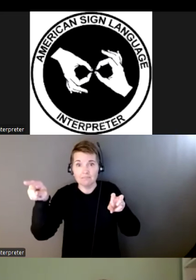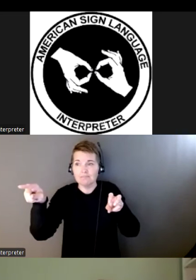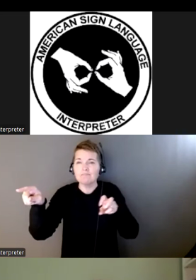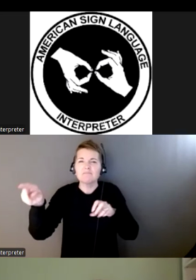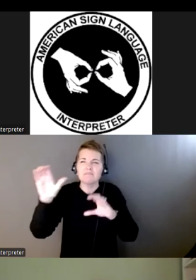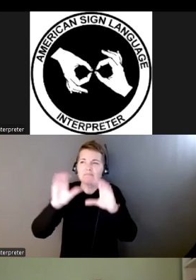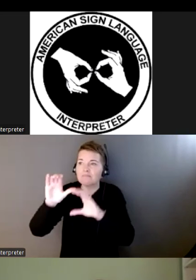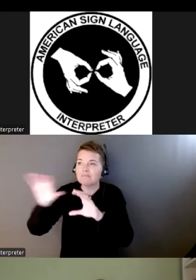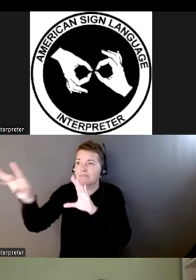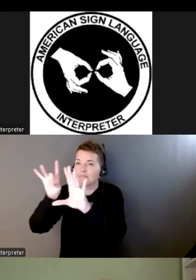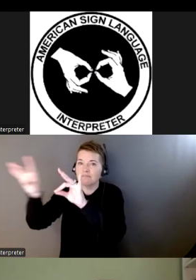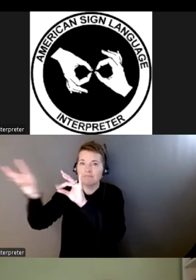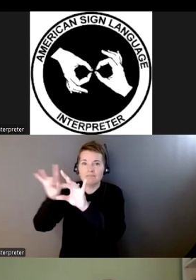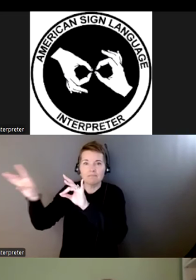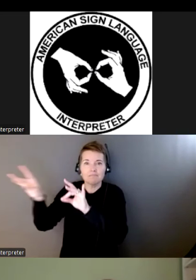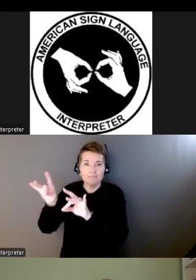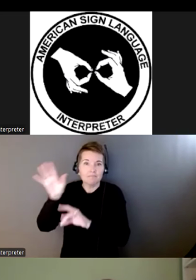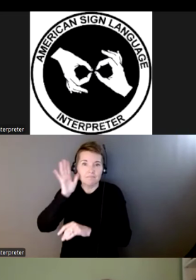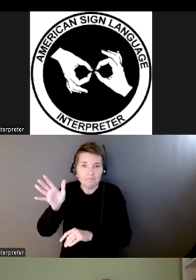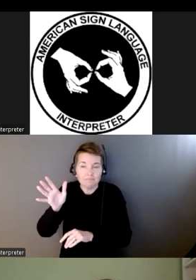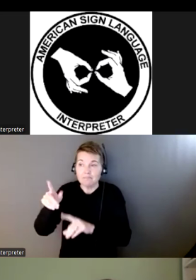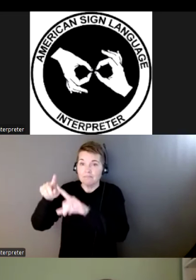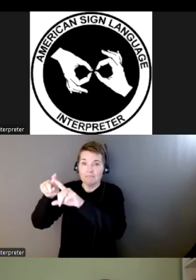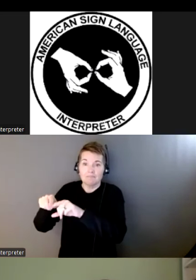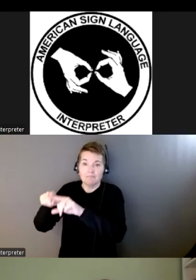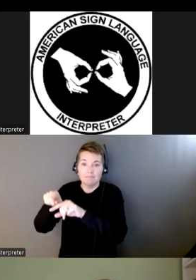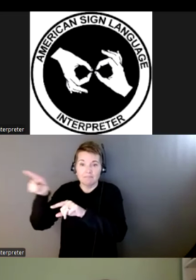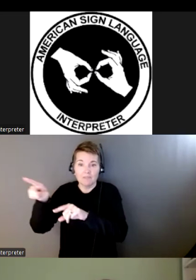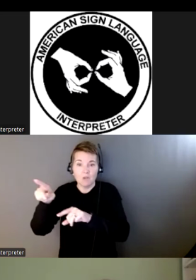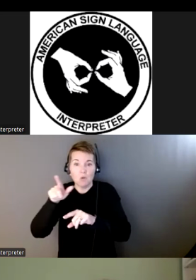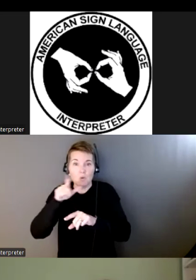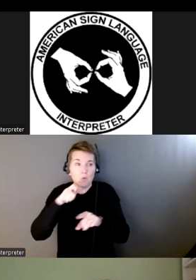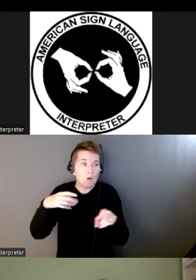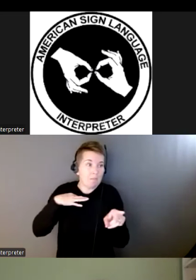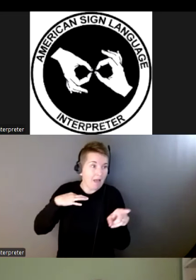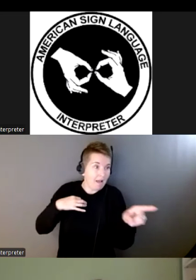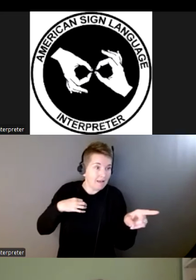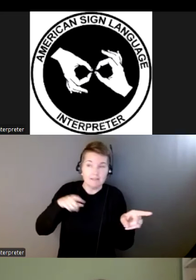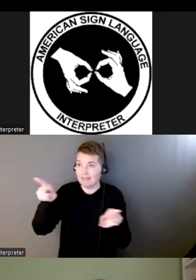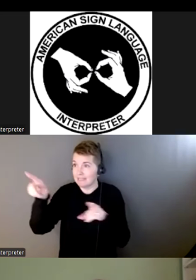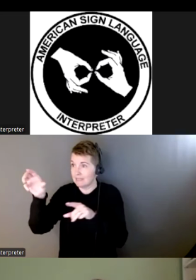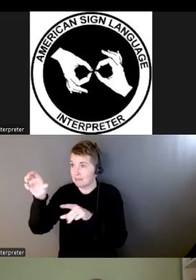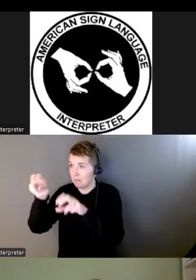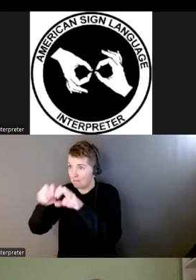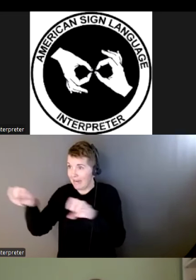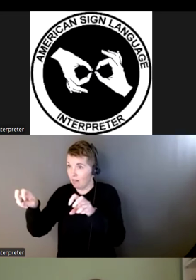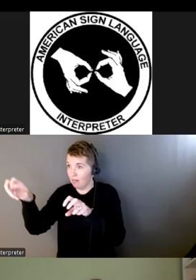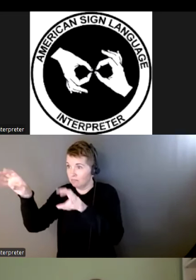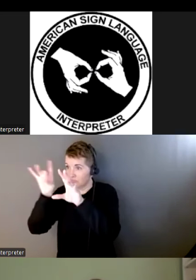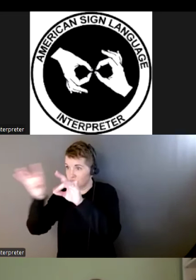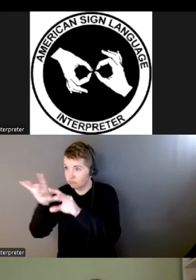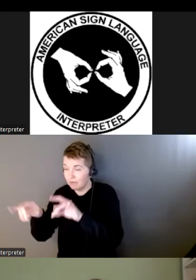in response and depending on who applies in particular round. And then that panel